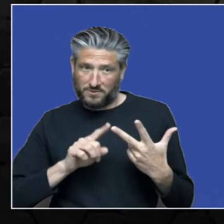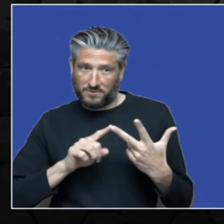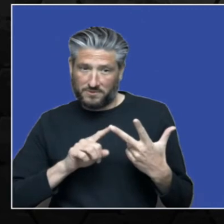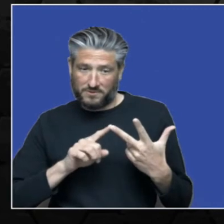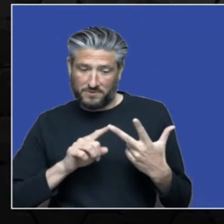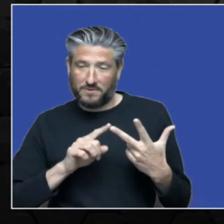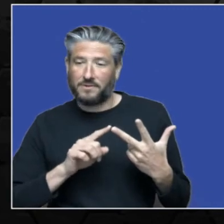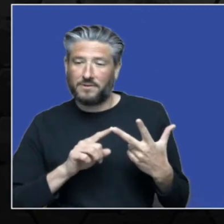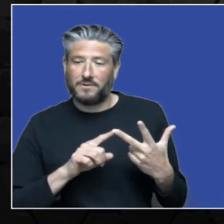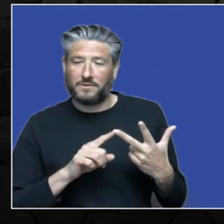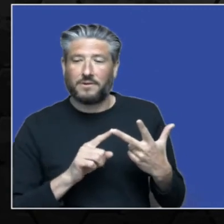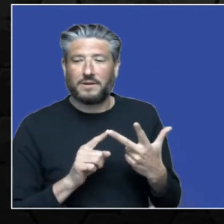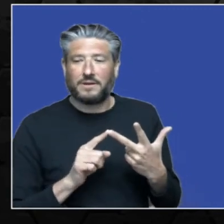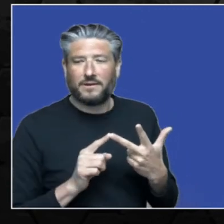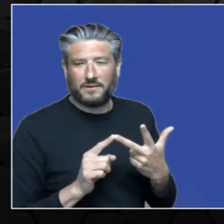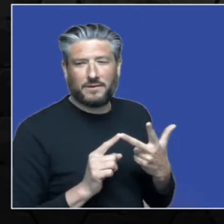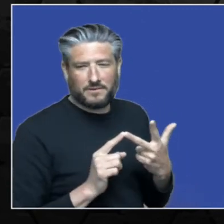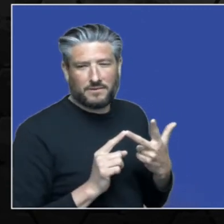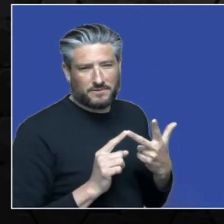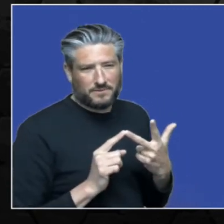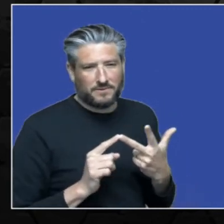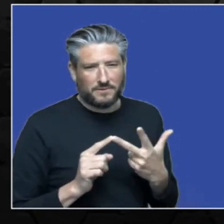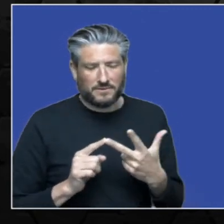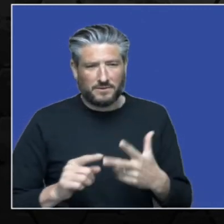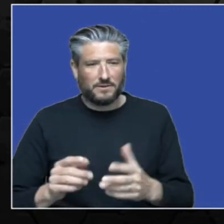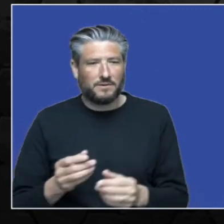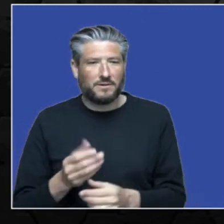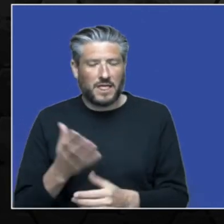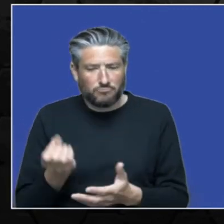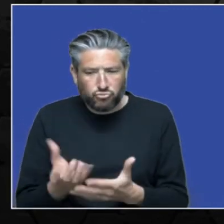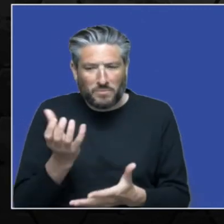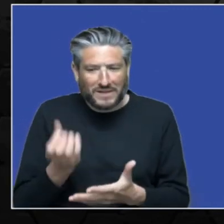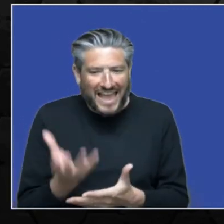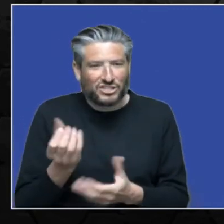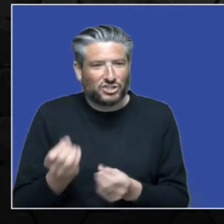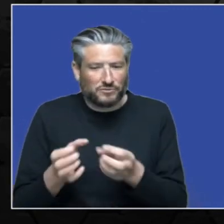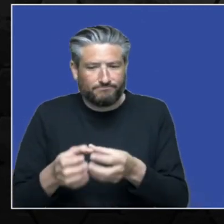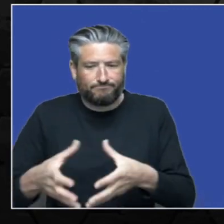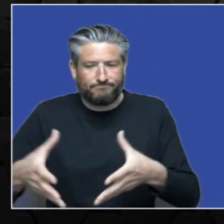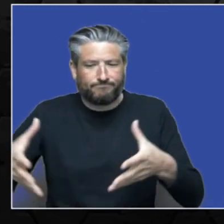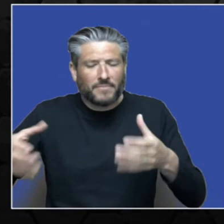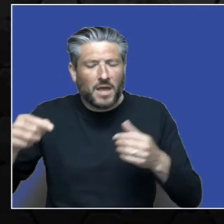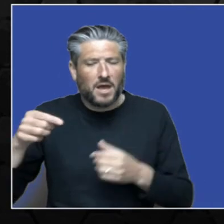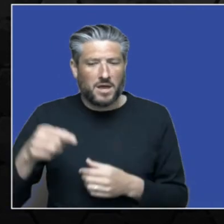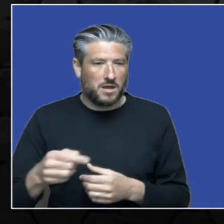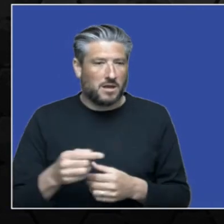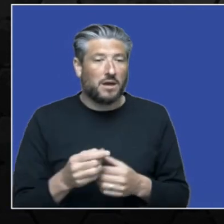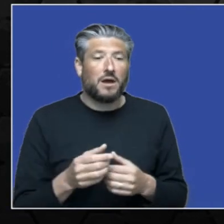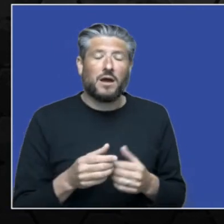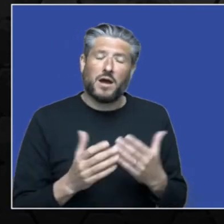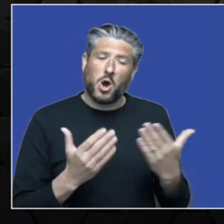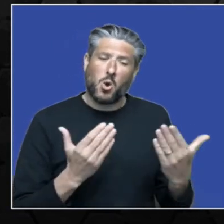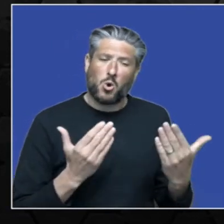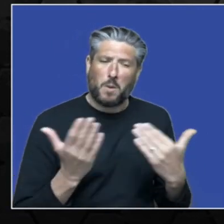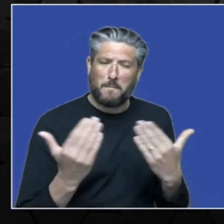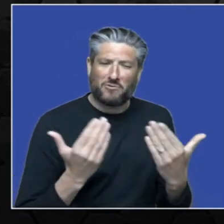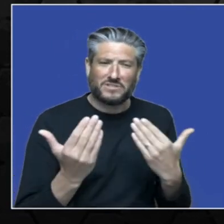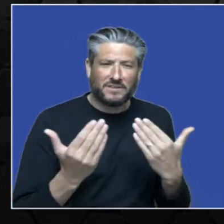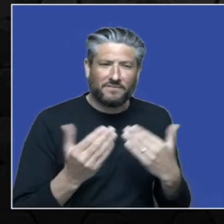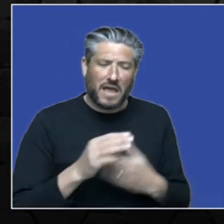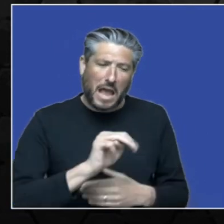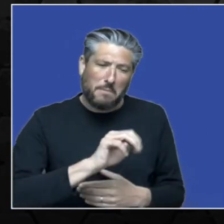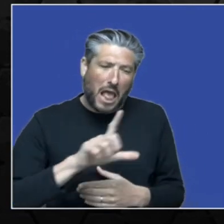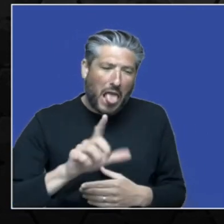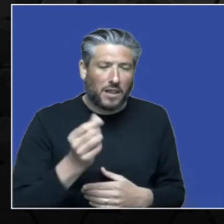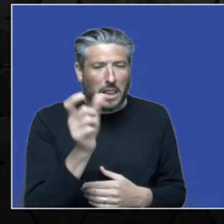is more of an advanced technique. It isn't comparatively to machine learning technique and lexicon based technique.